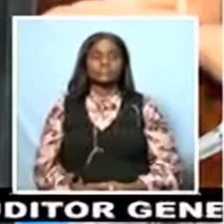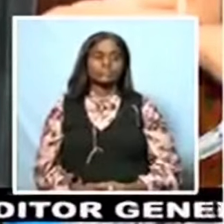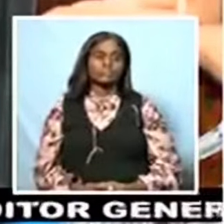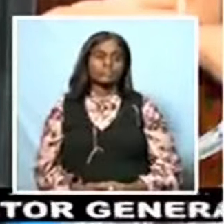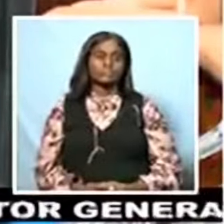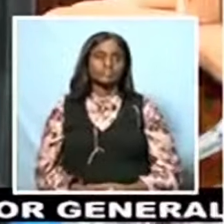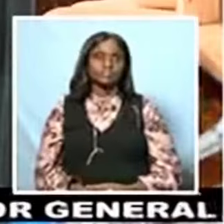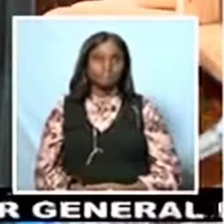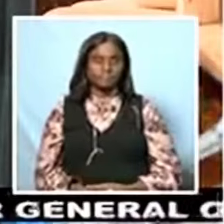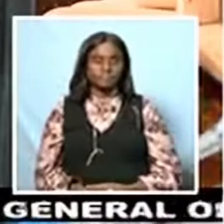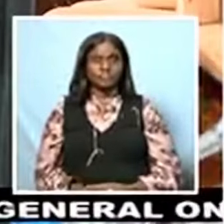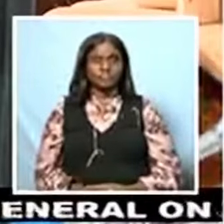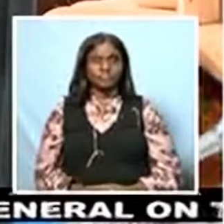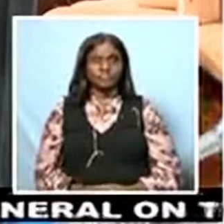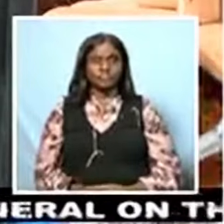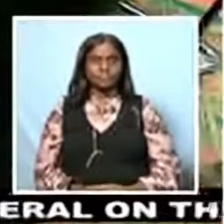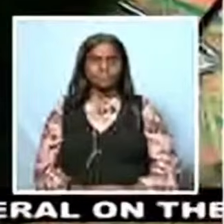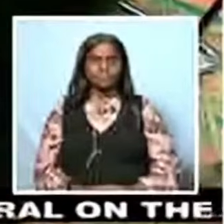So,